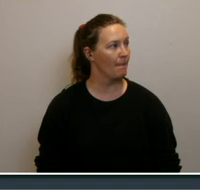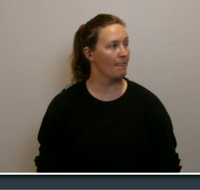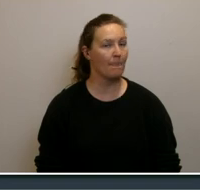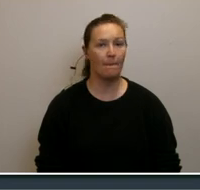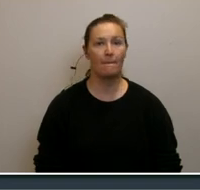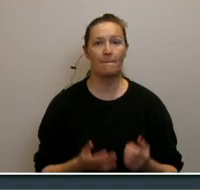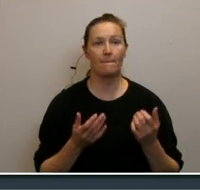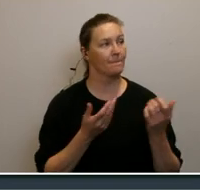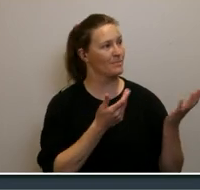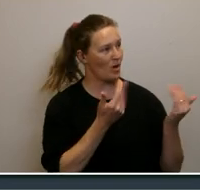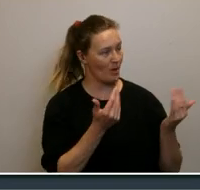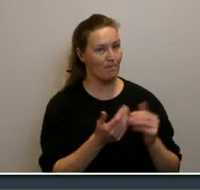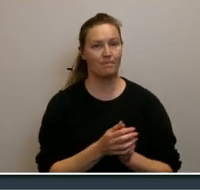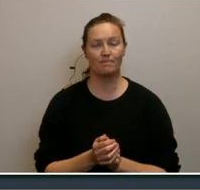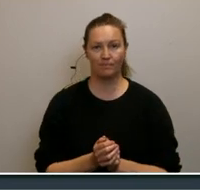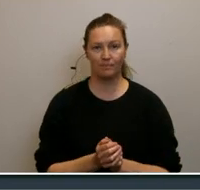Welcome.